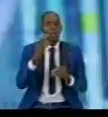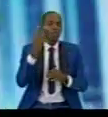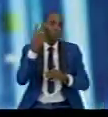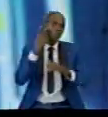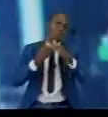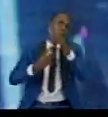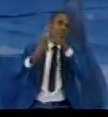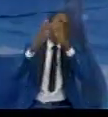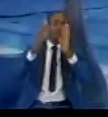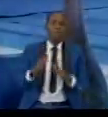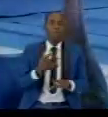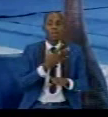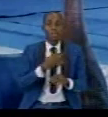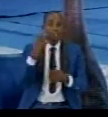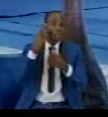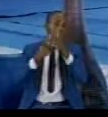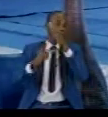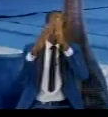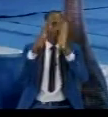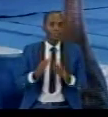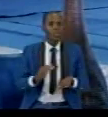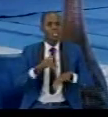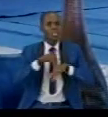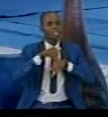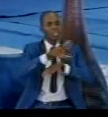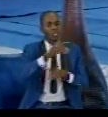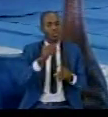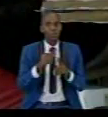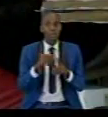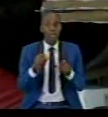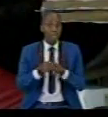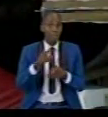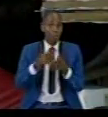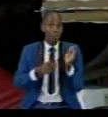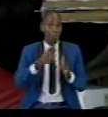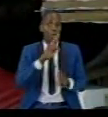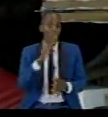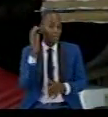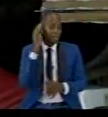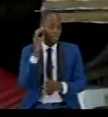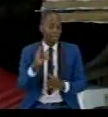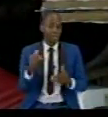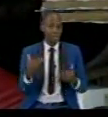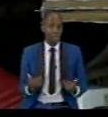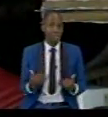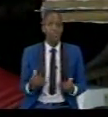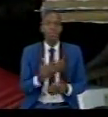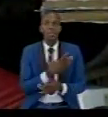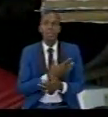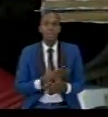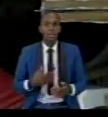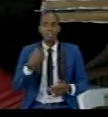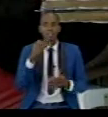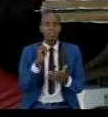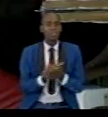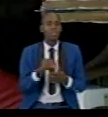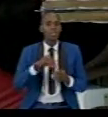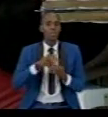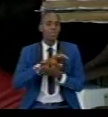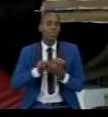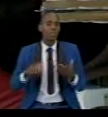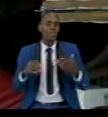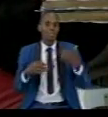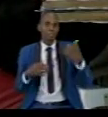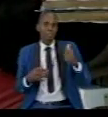said he message to him like the message you are hearing look at verse 10 in Boston it